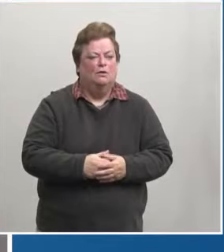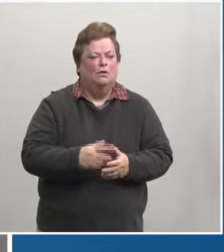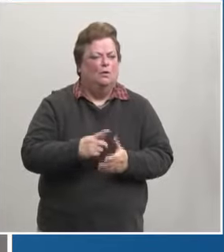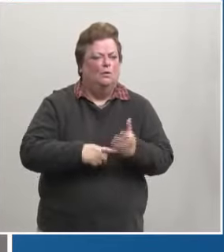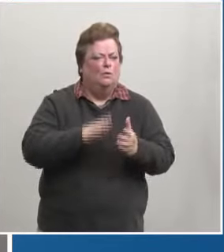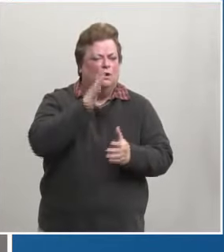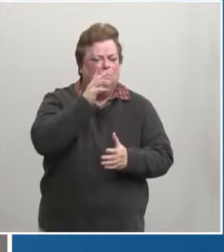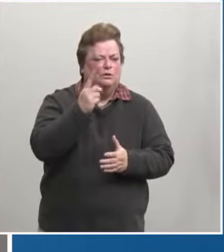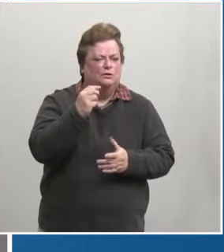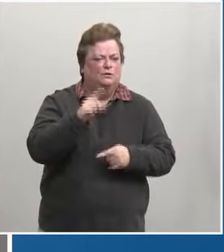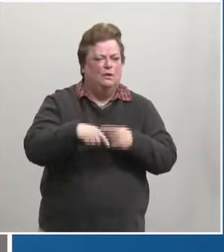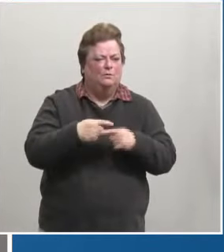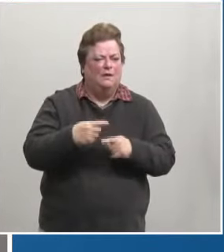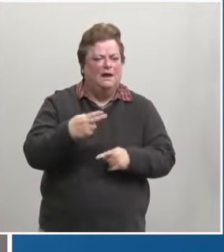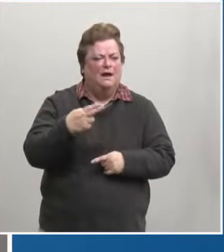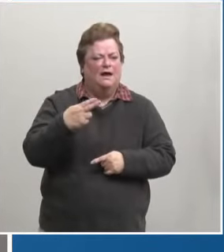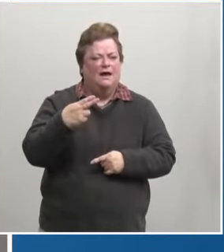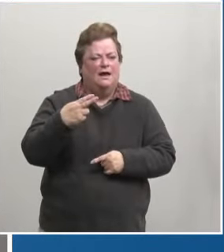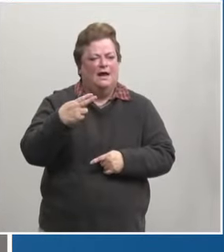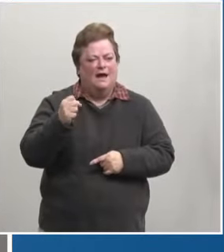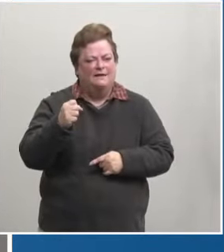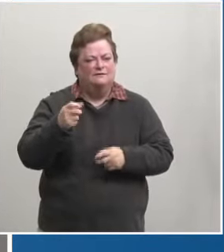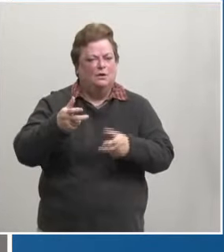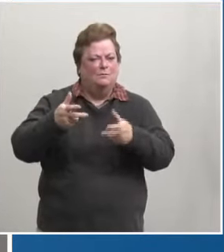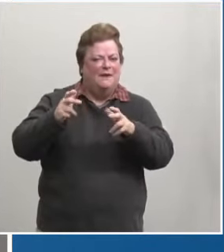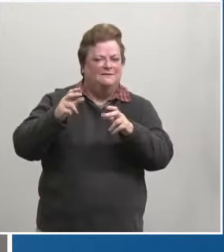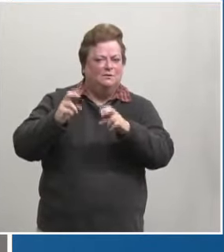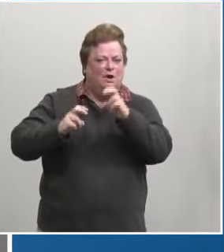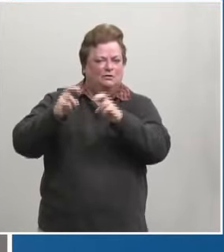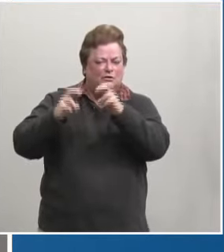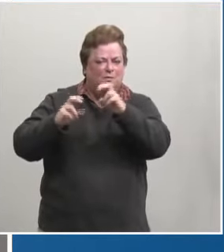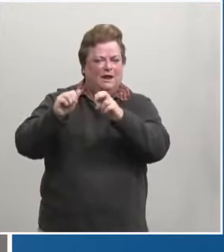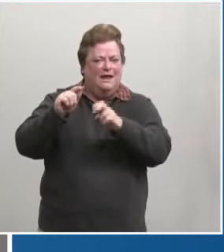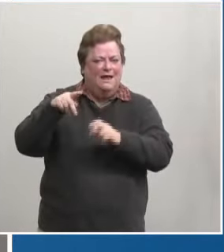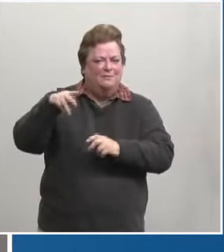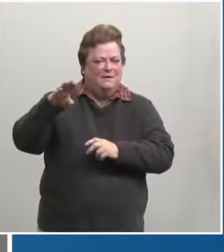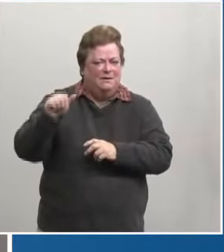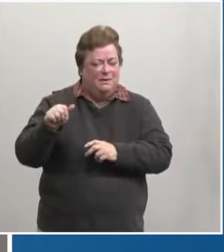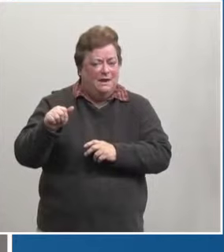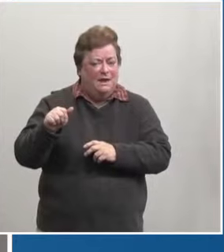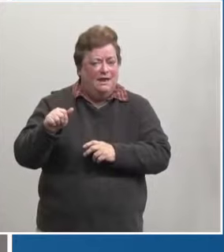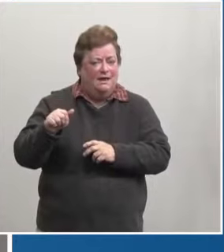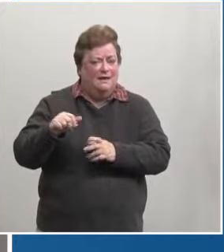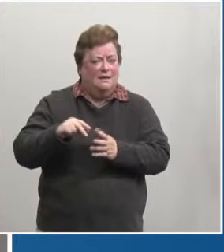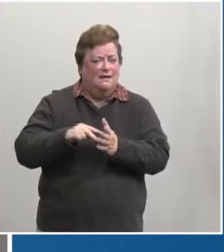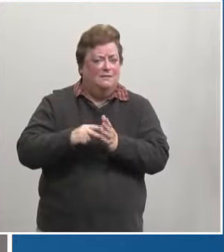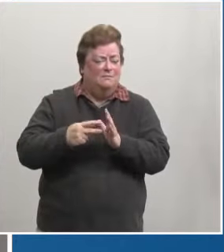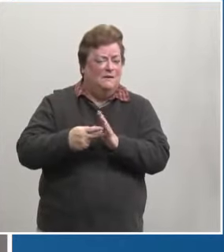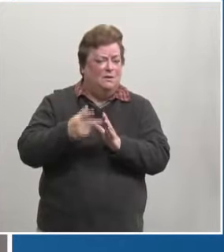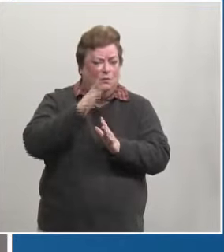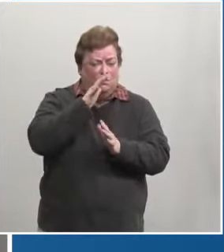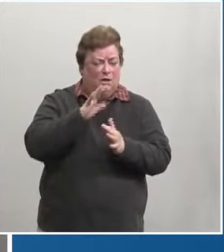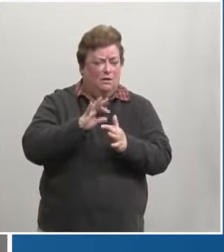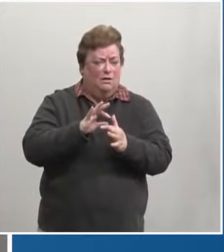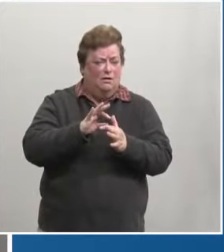like the high school basketball tournament at PBA or anything like that? Are you guys going to coordinate